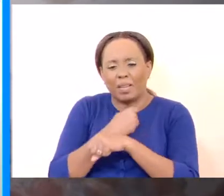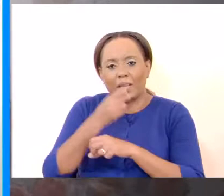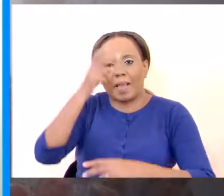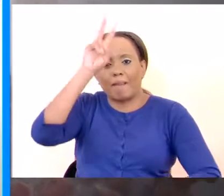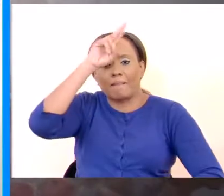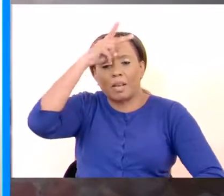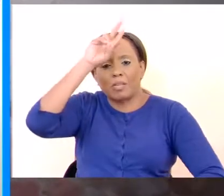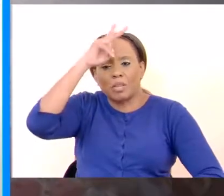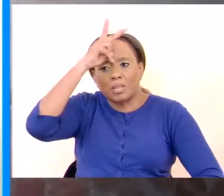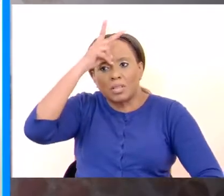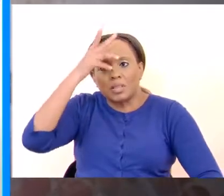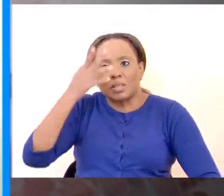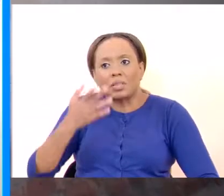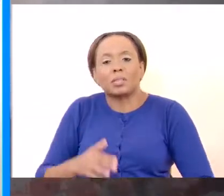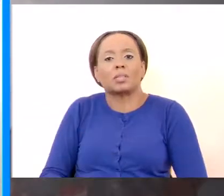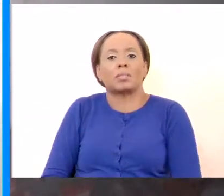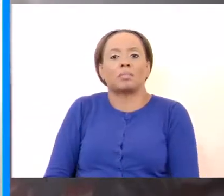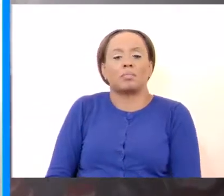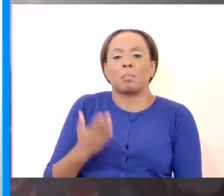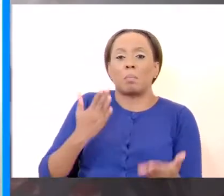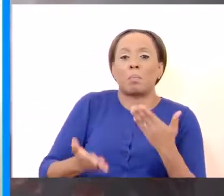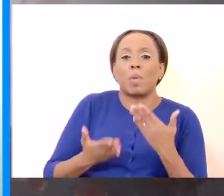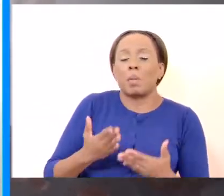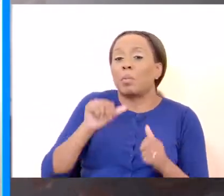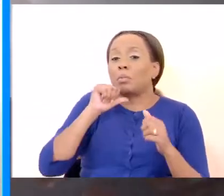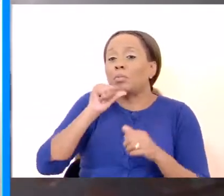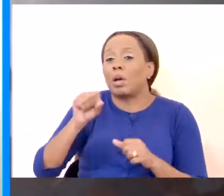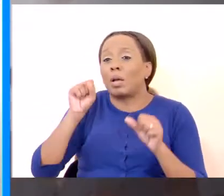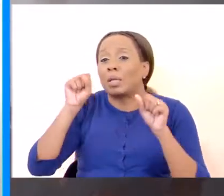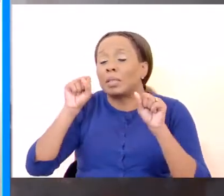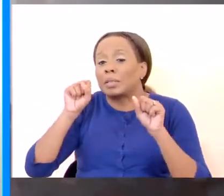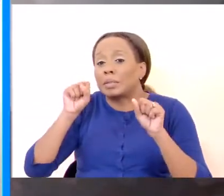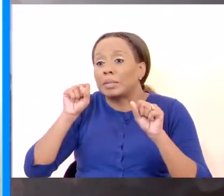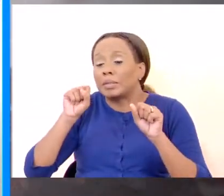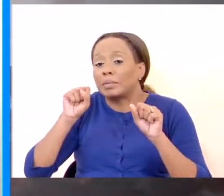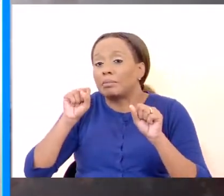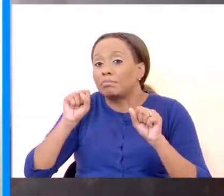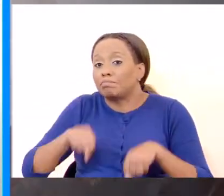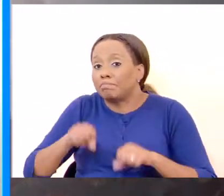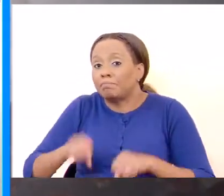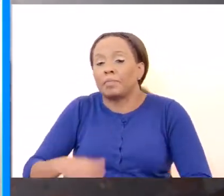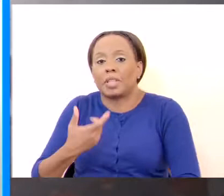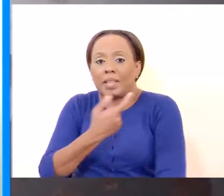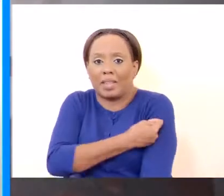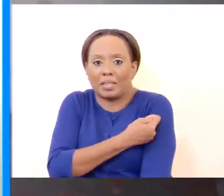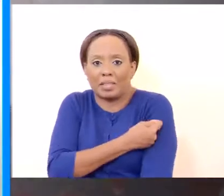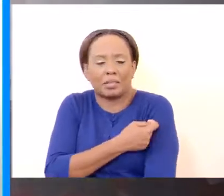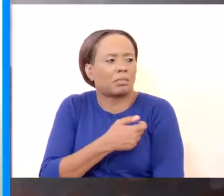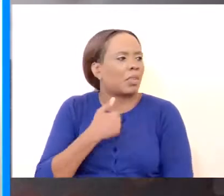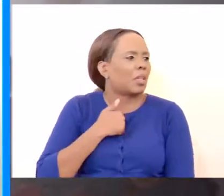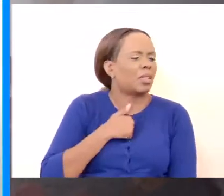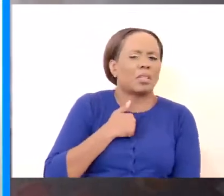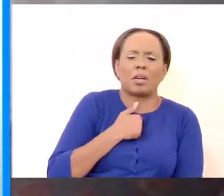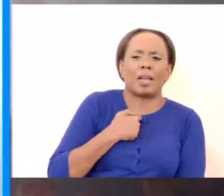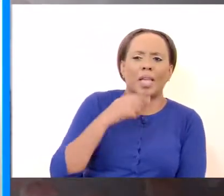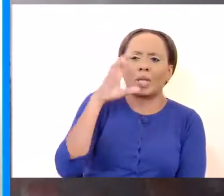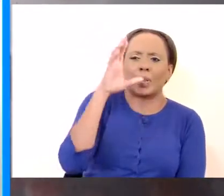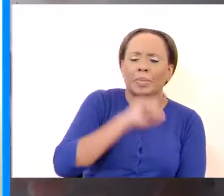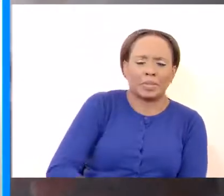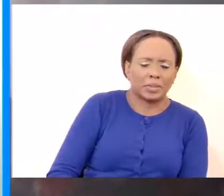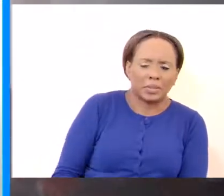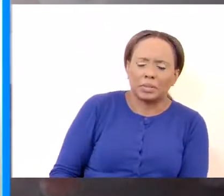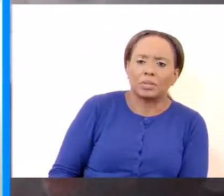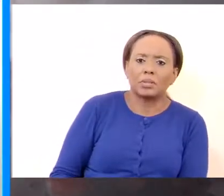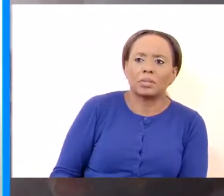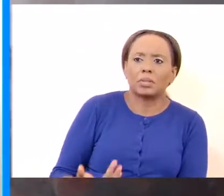be at the high end of necessarily needing to take the vaccine? Sorry, I missed part of your question, but I'm assuming